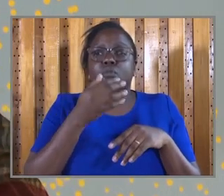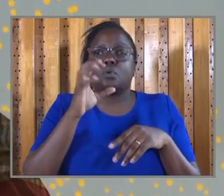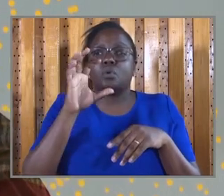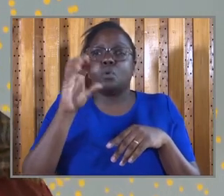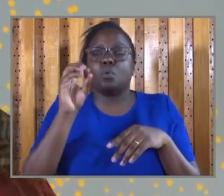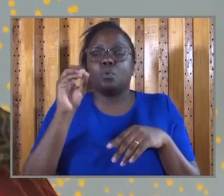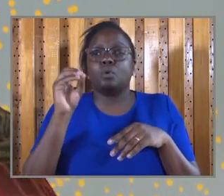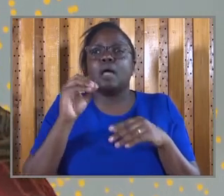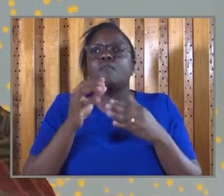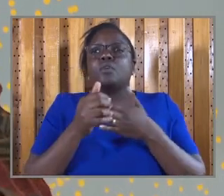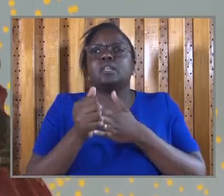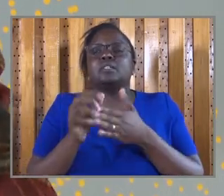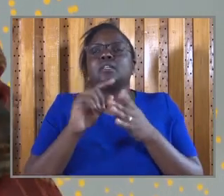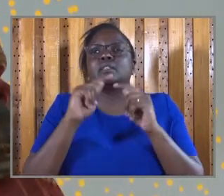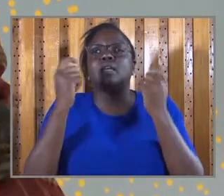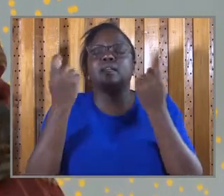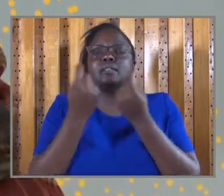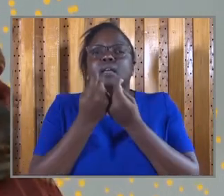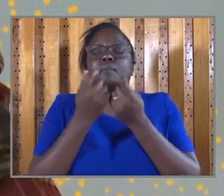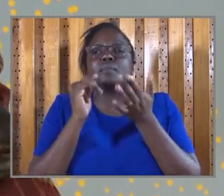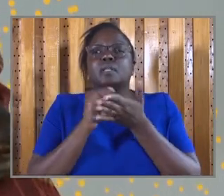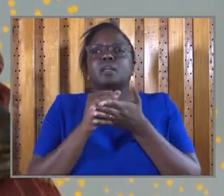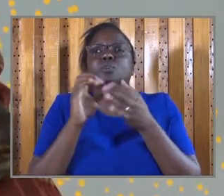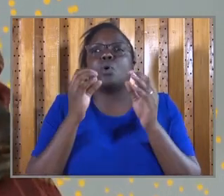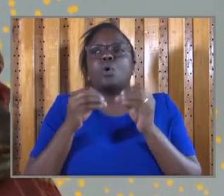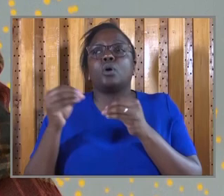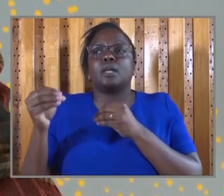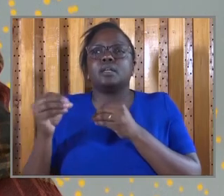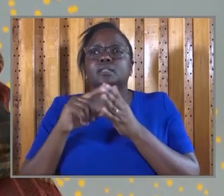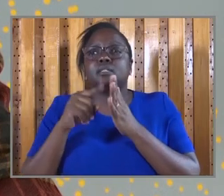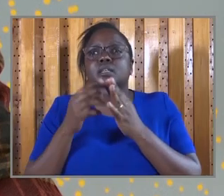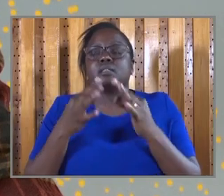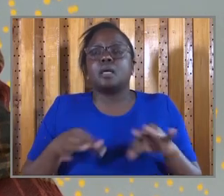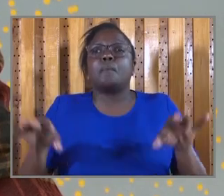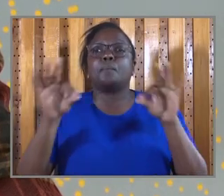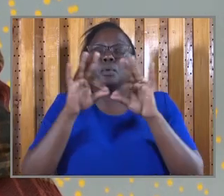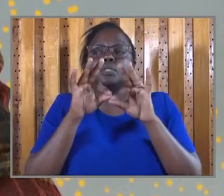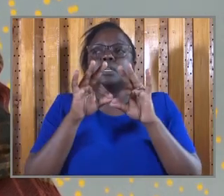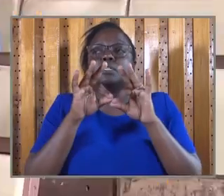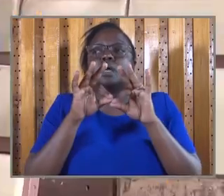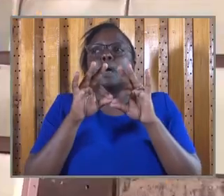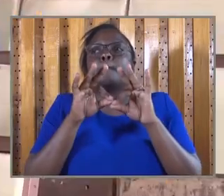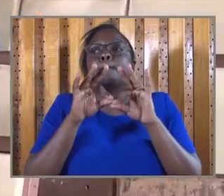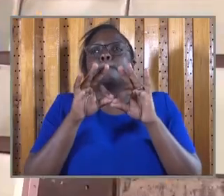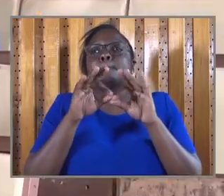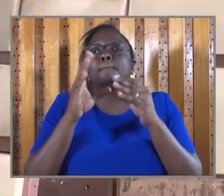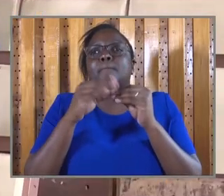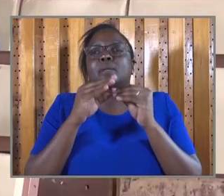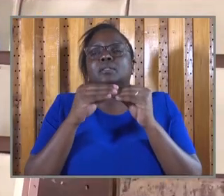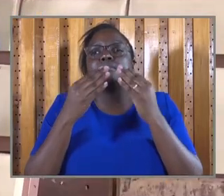leading the team that organized this important meeting. Let's clap for him.